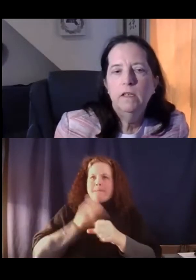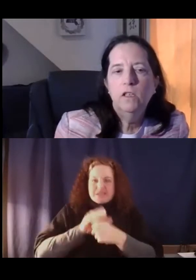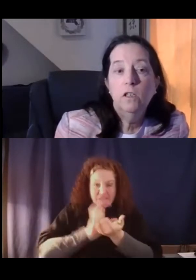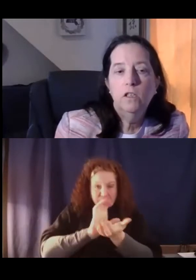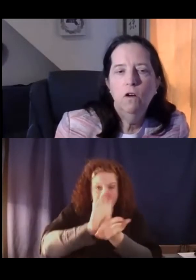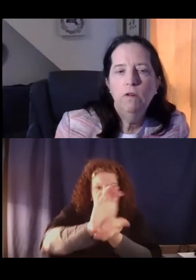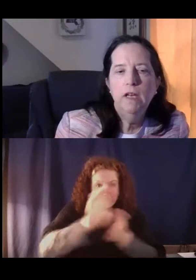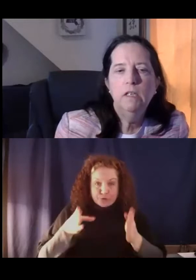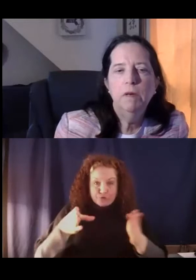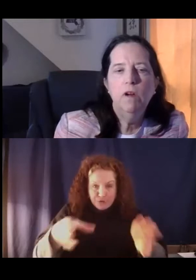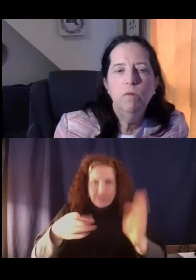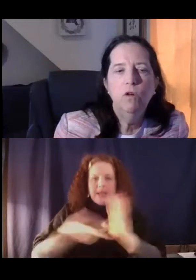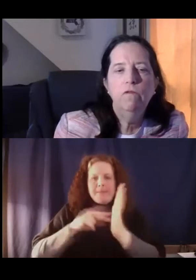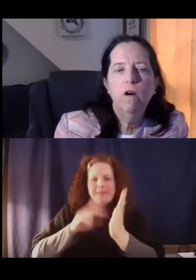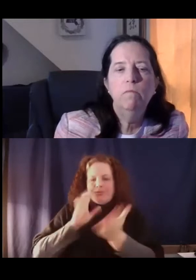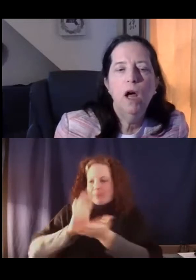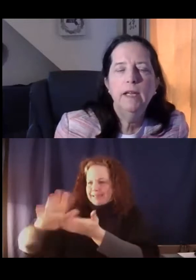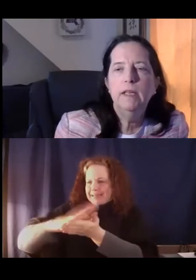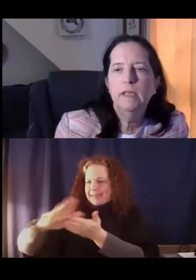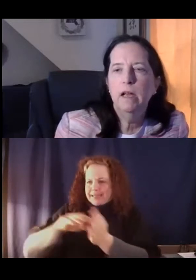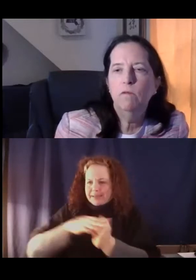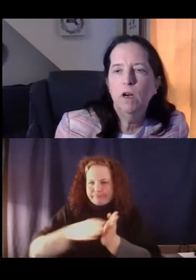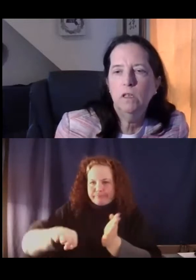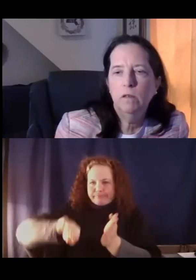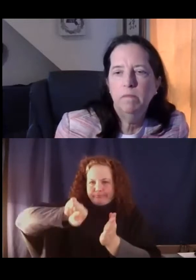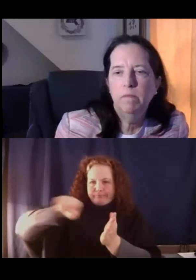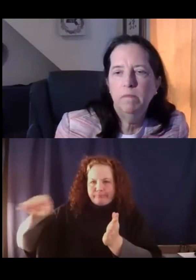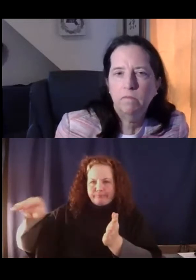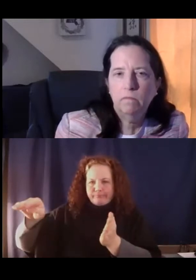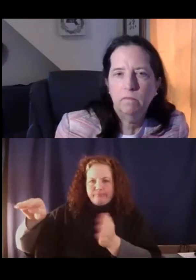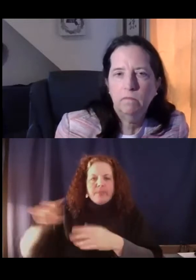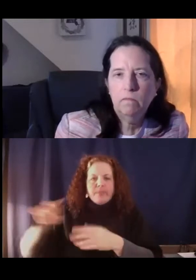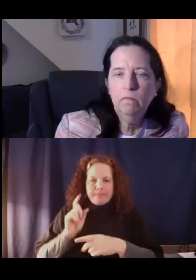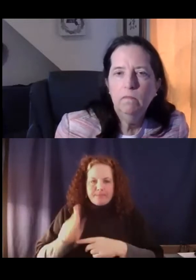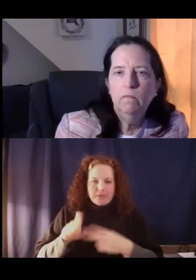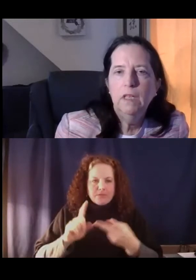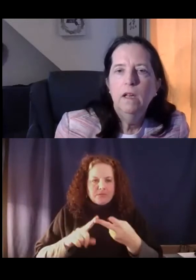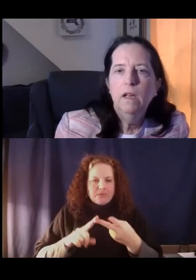Driveways, snow needs to be removed from blocking sidewalks.